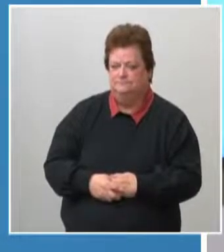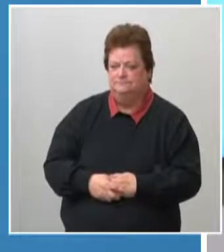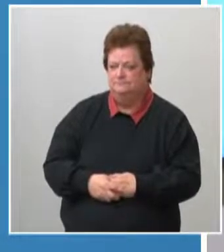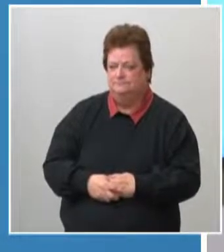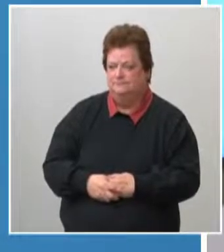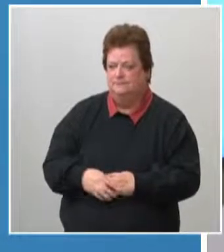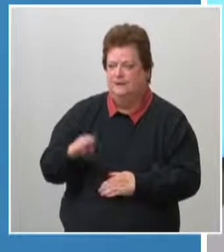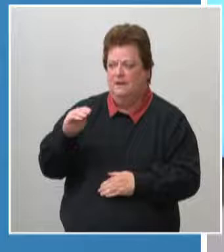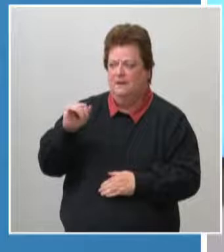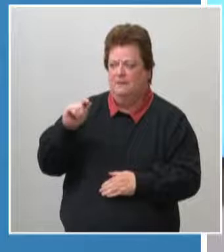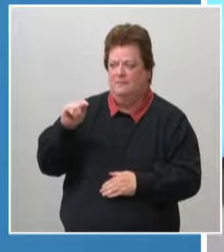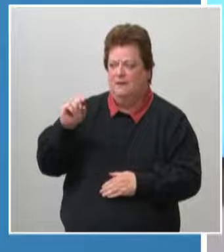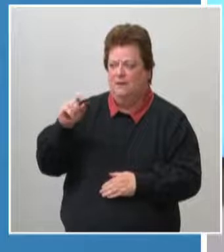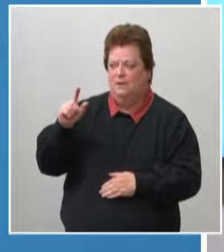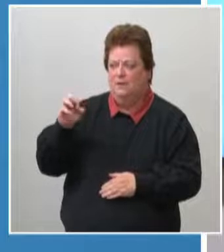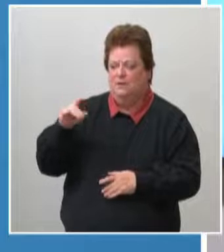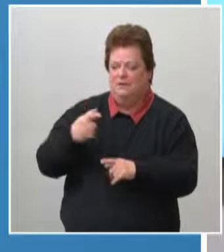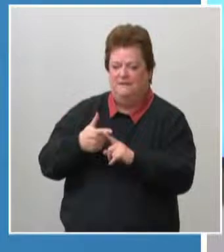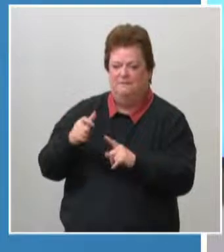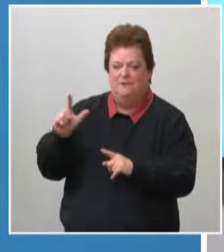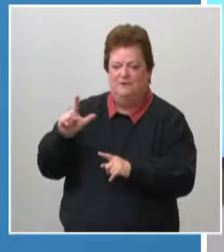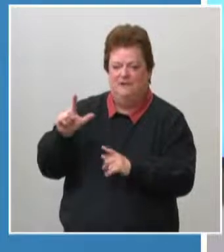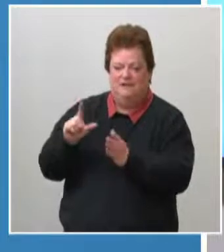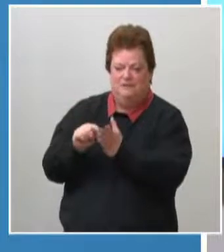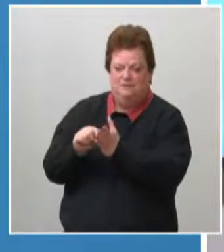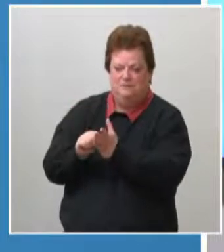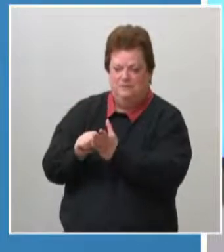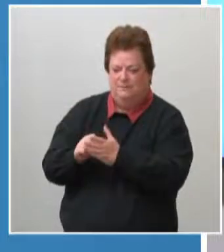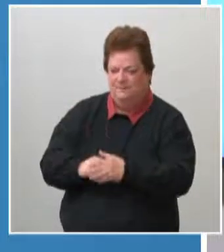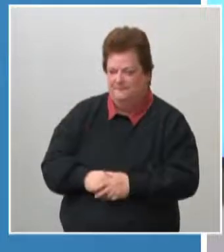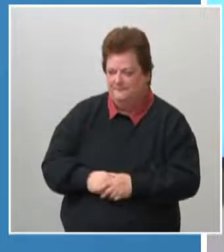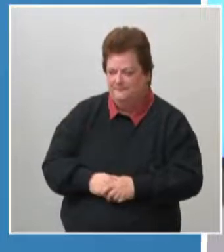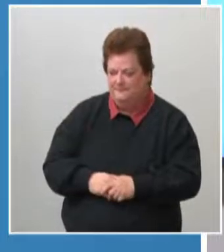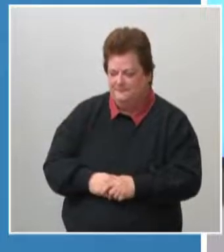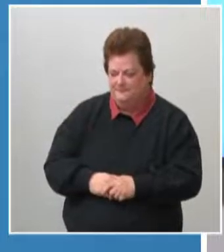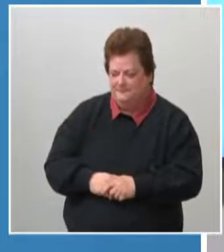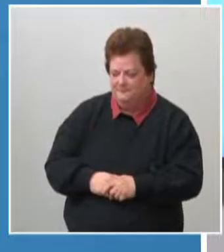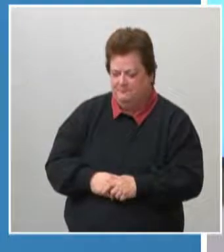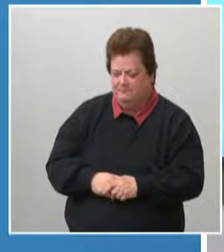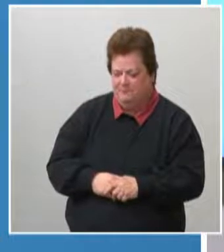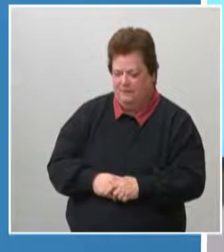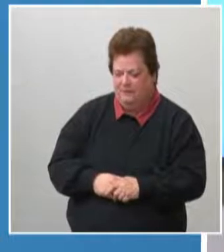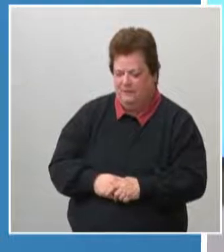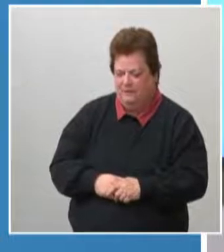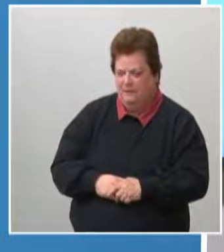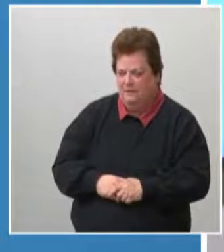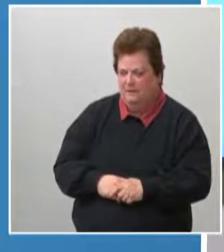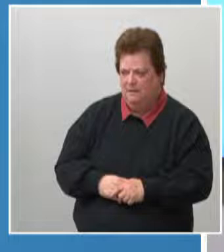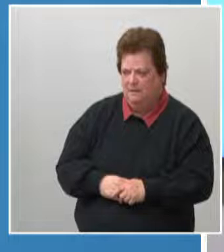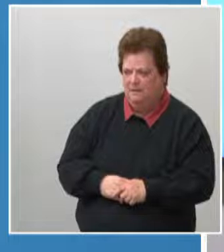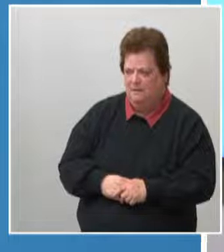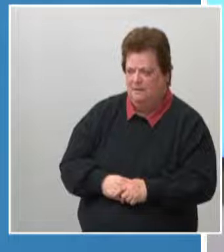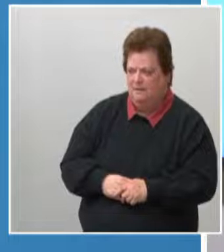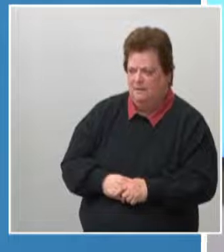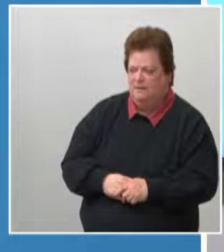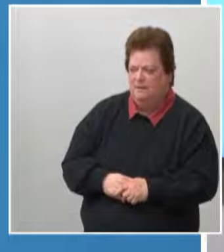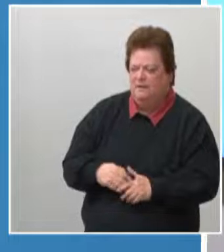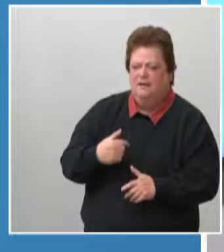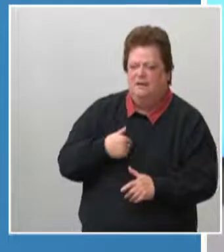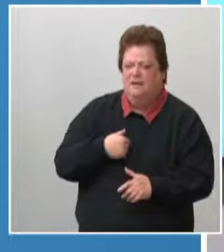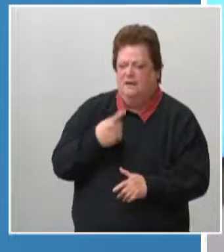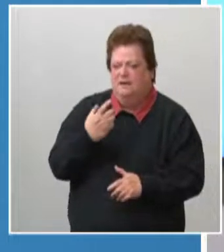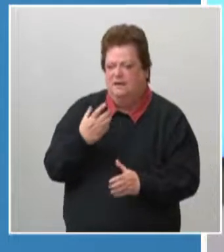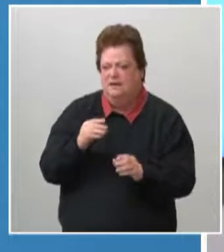Hi, Matt. It's Matt Overday from the Journal Star. Hi, Matt. Hi. I had a